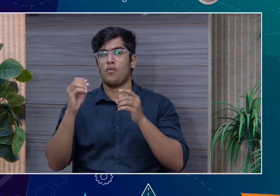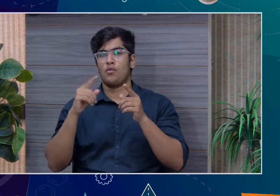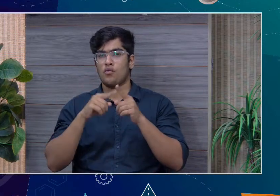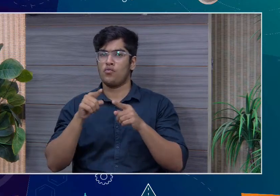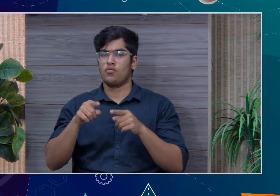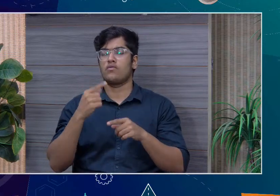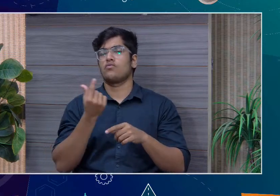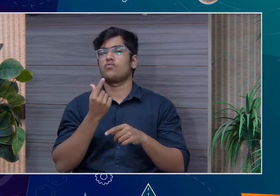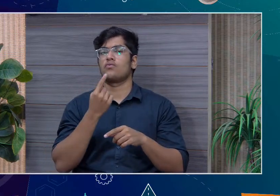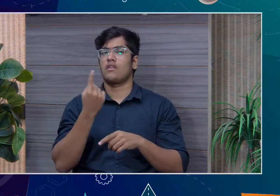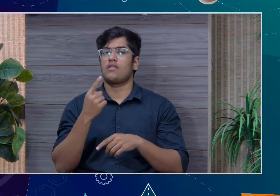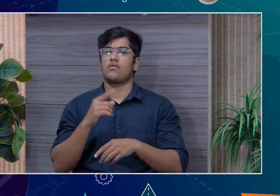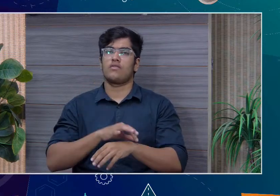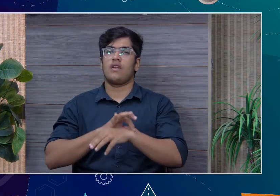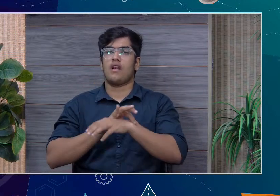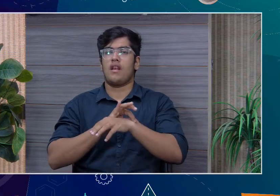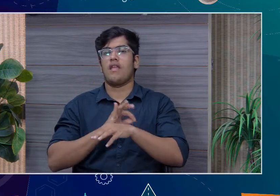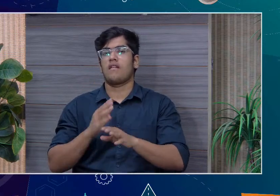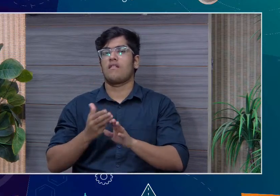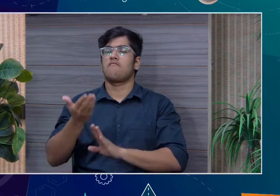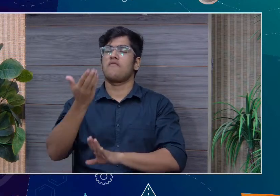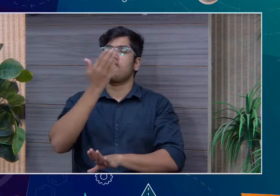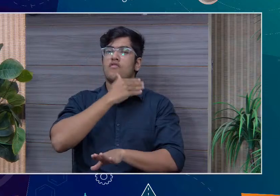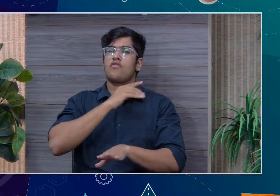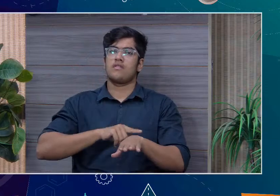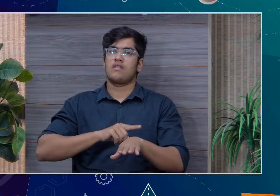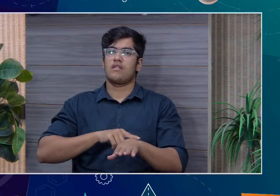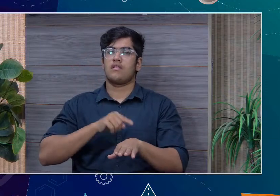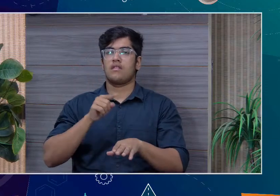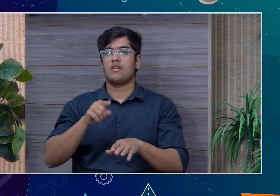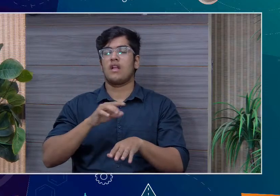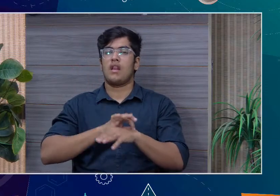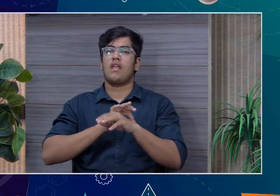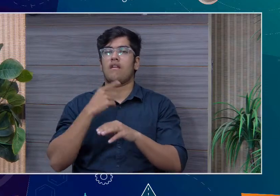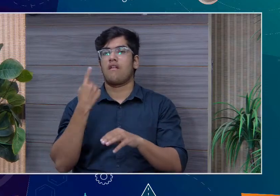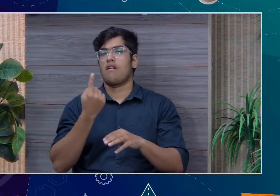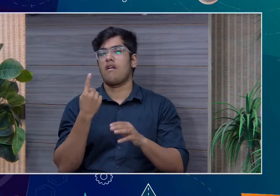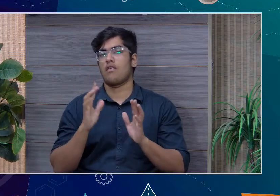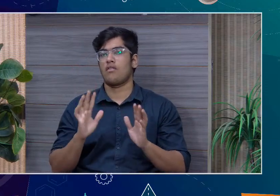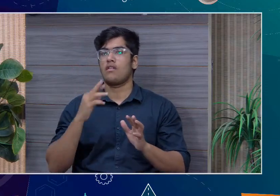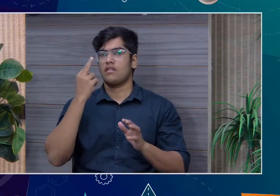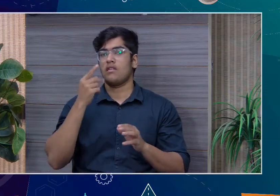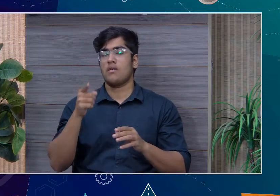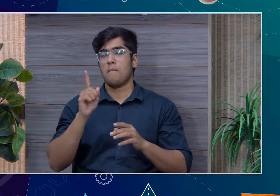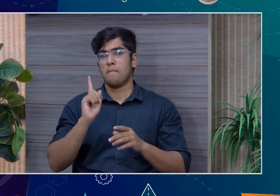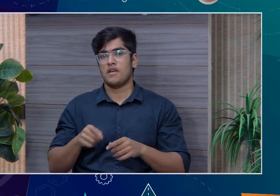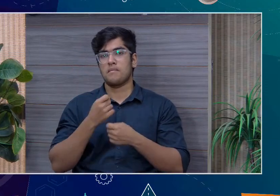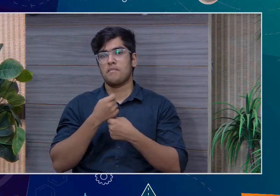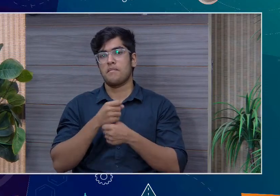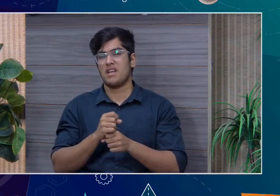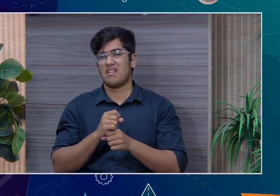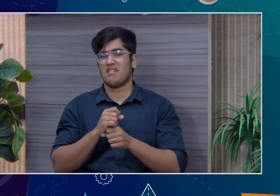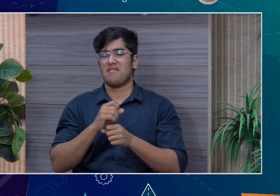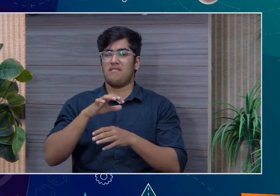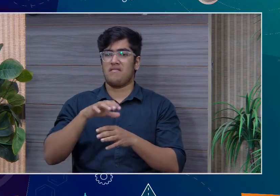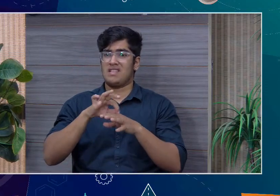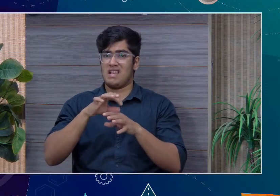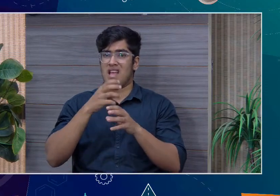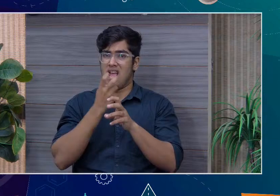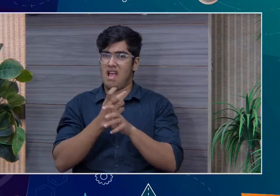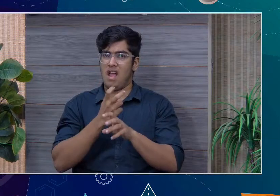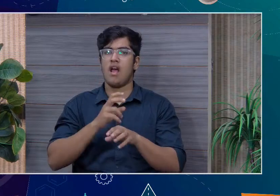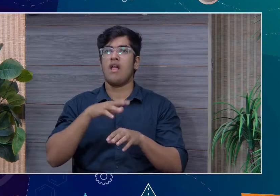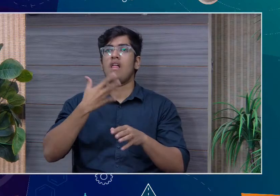made in author's time, it was generally made of pure leather only. Okay. Because they had to withstand harsh weather